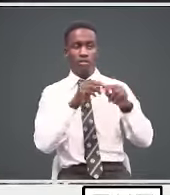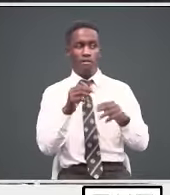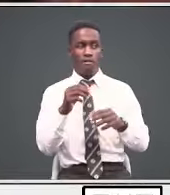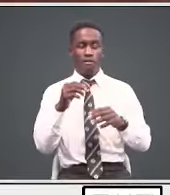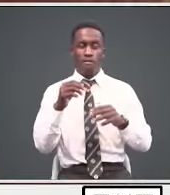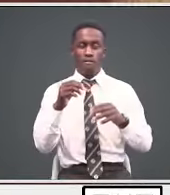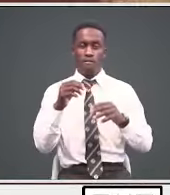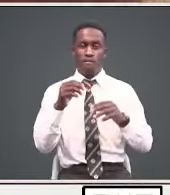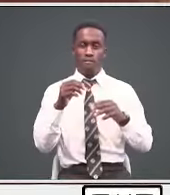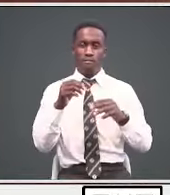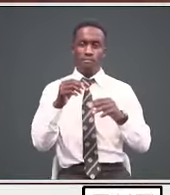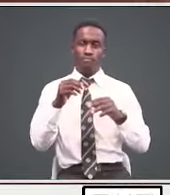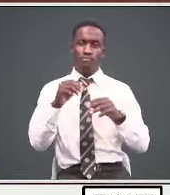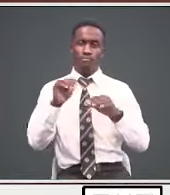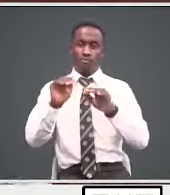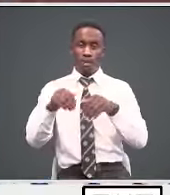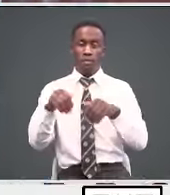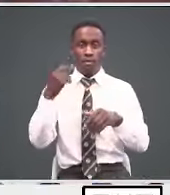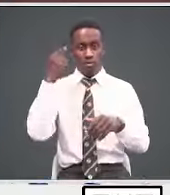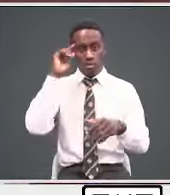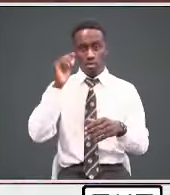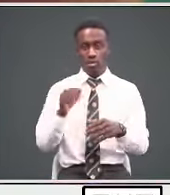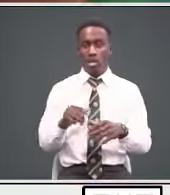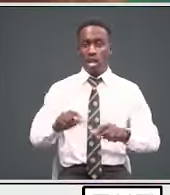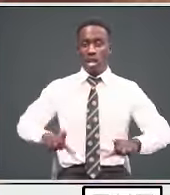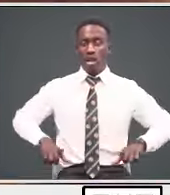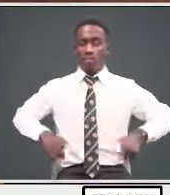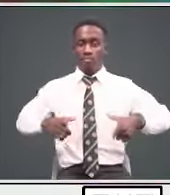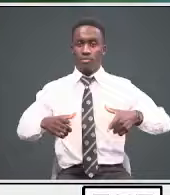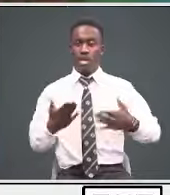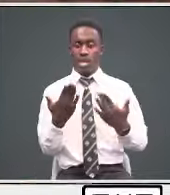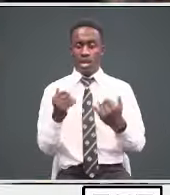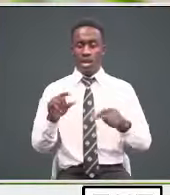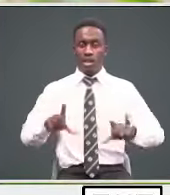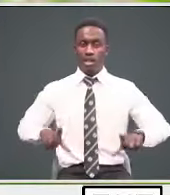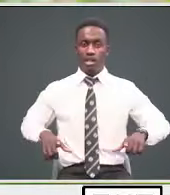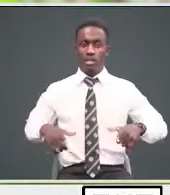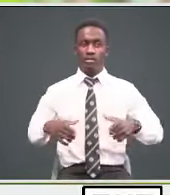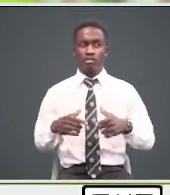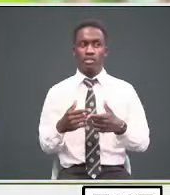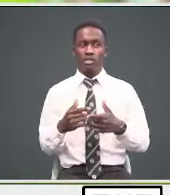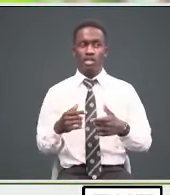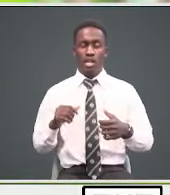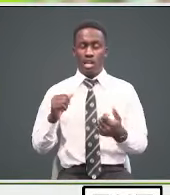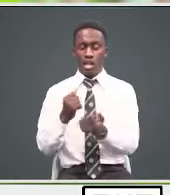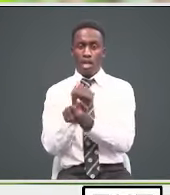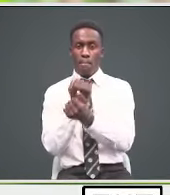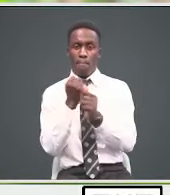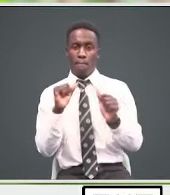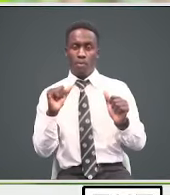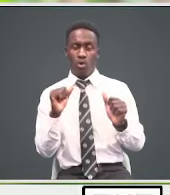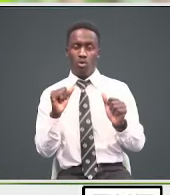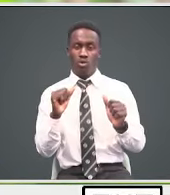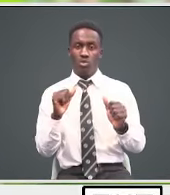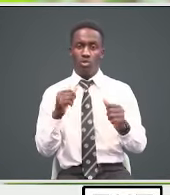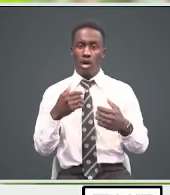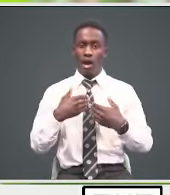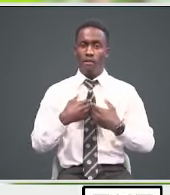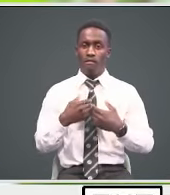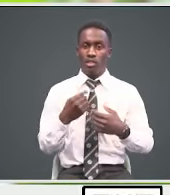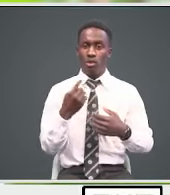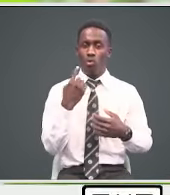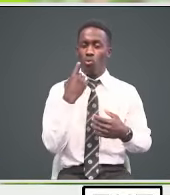survival. Despite securing her future in her prime, she now lives as a pauper, unable to access the hundreds of thousands of